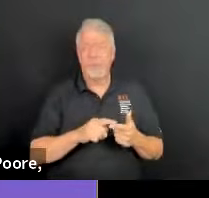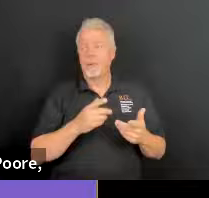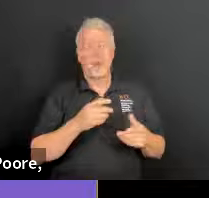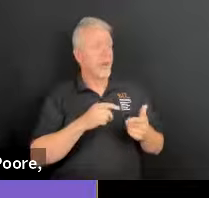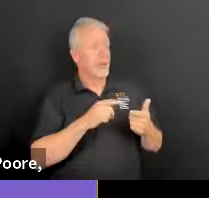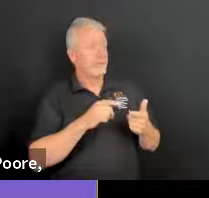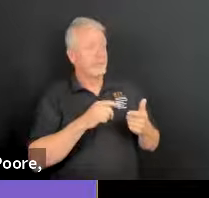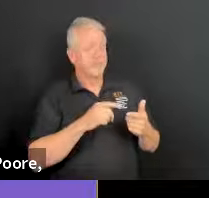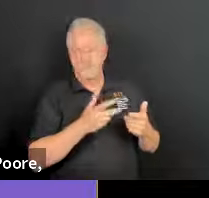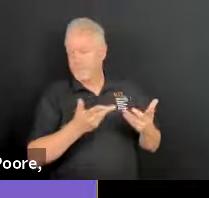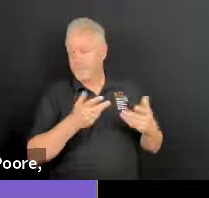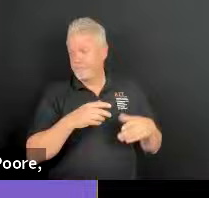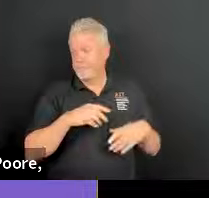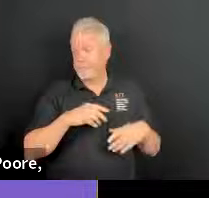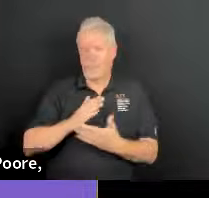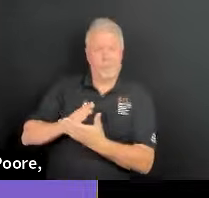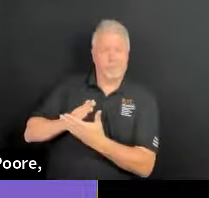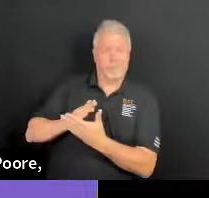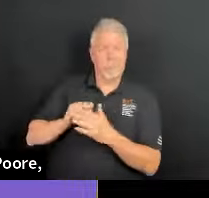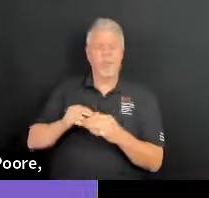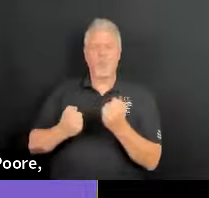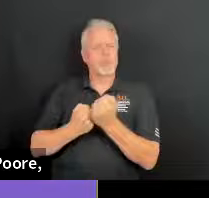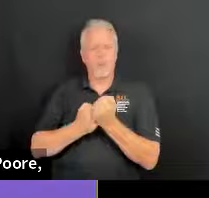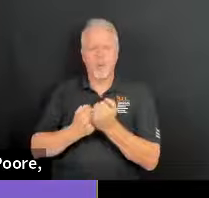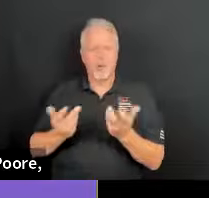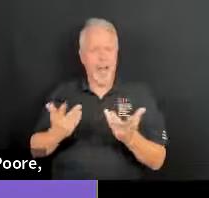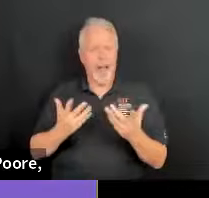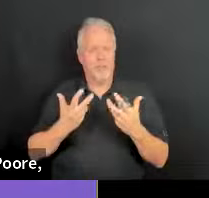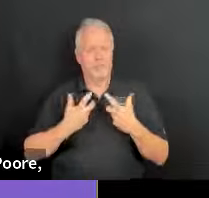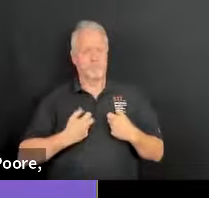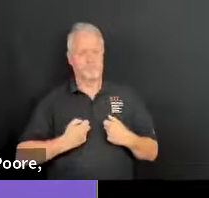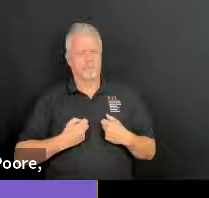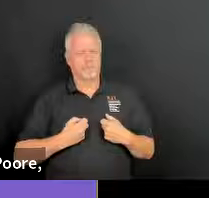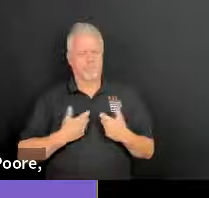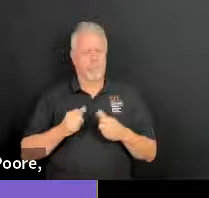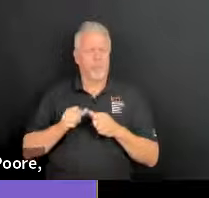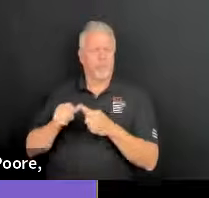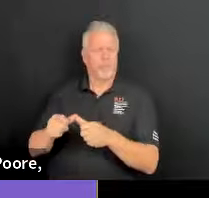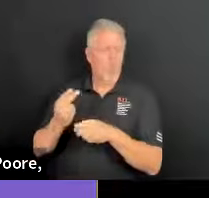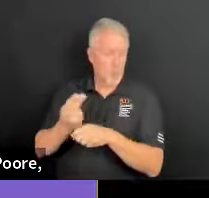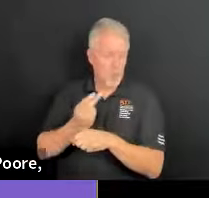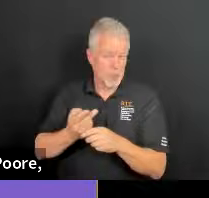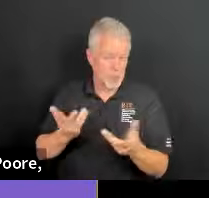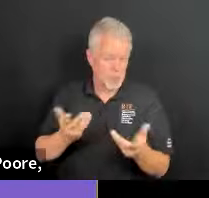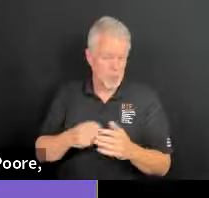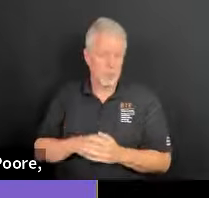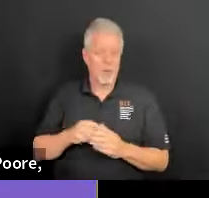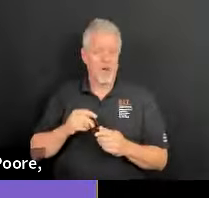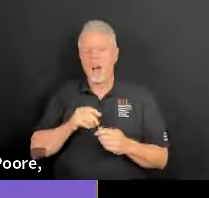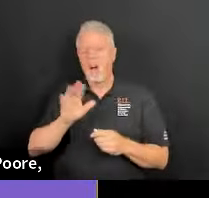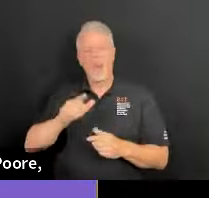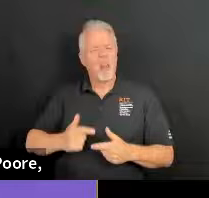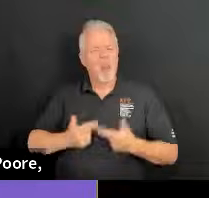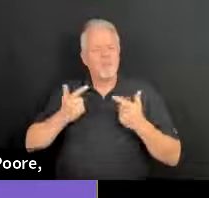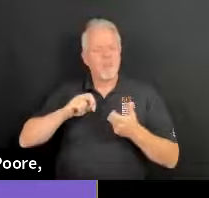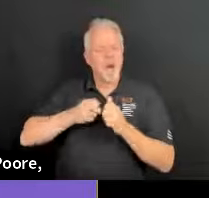child everyone needs to have access to the information. They need to be involved with others to be